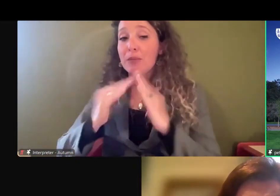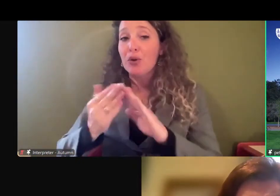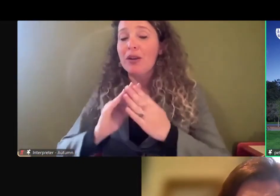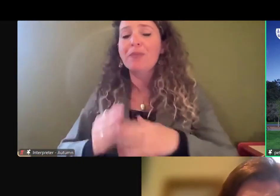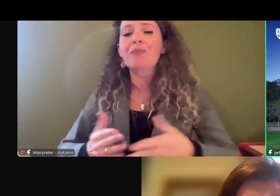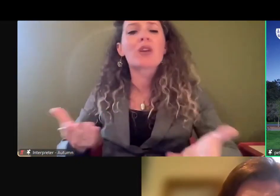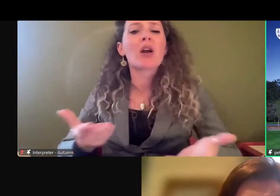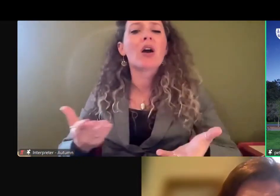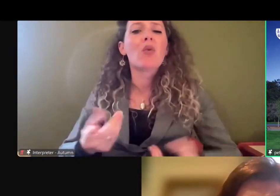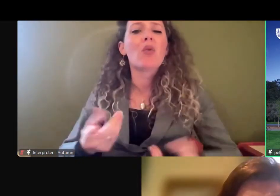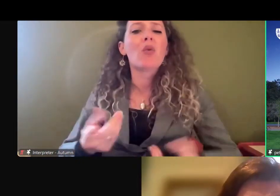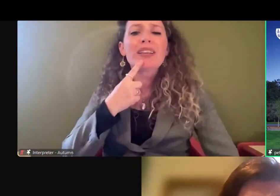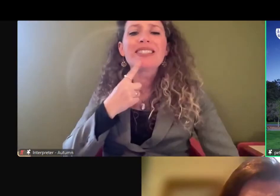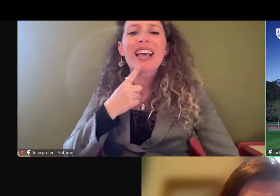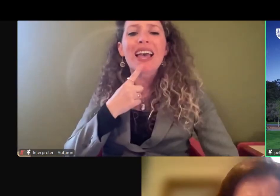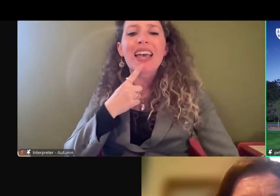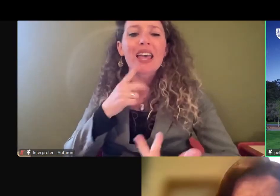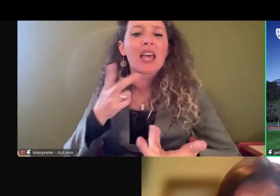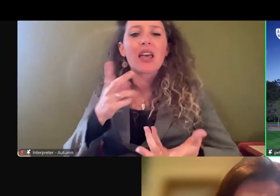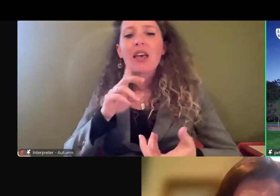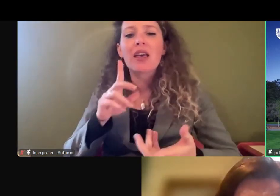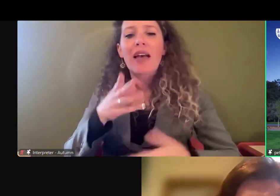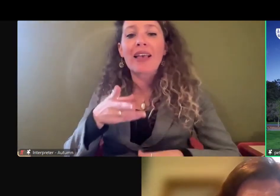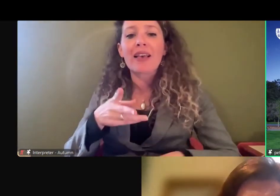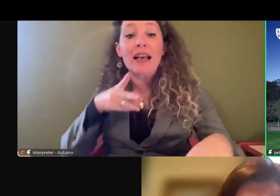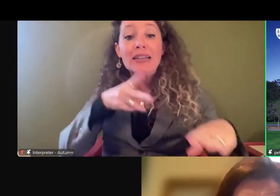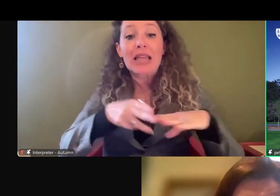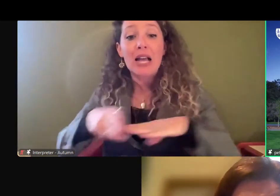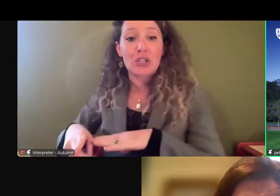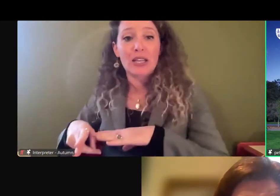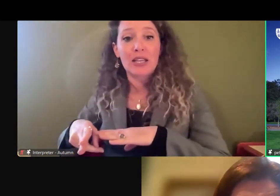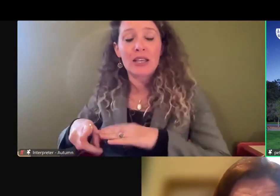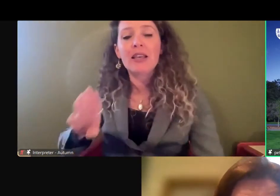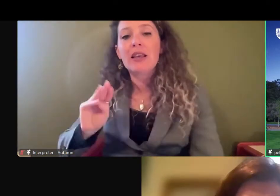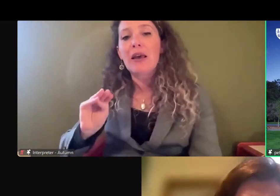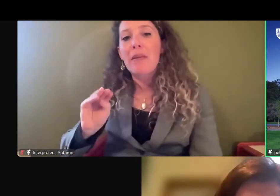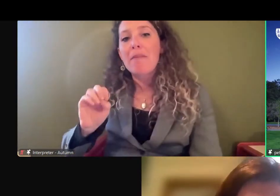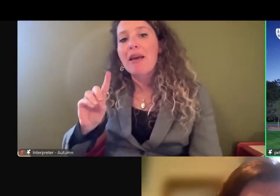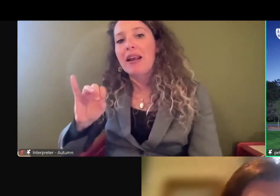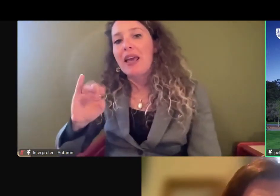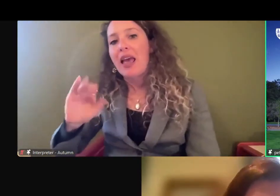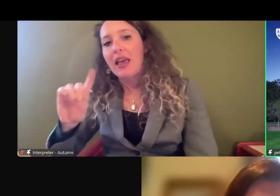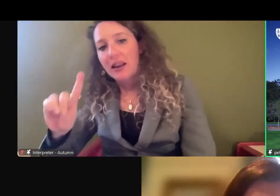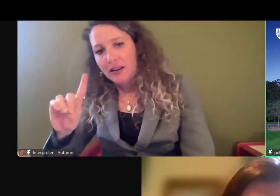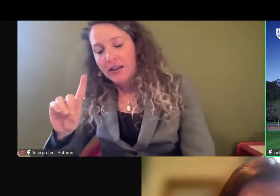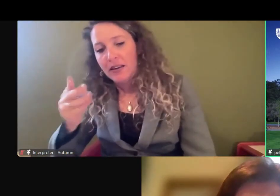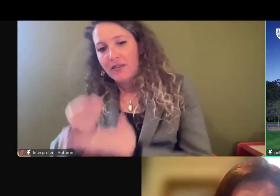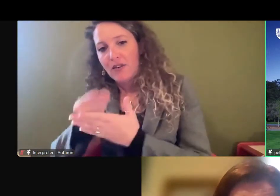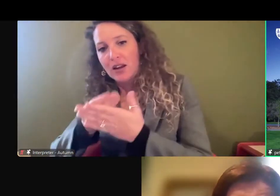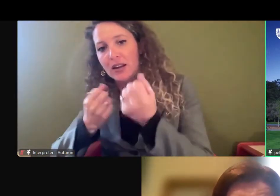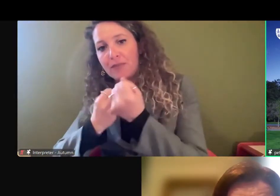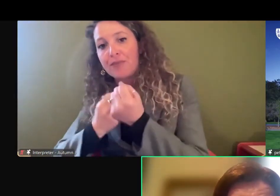to slash Medicaid funding? How does that directly impact people with disabilities?